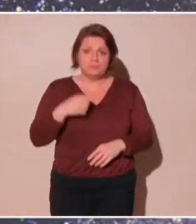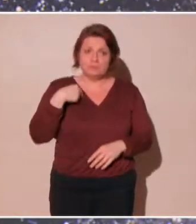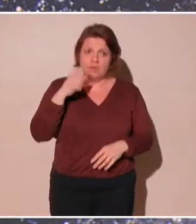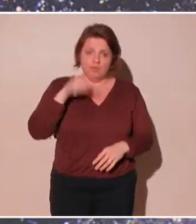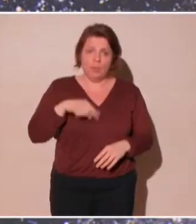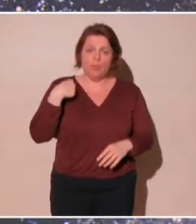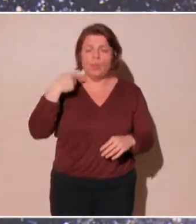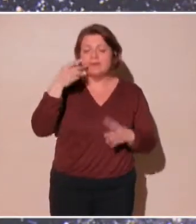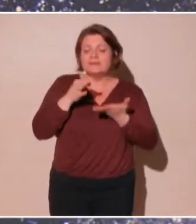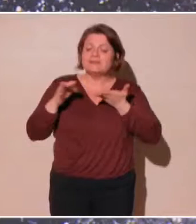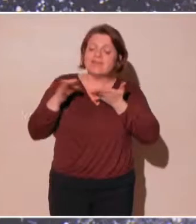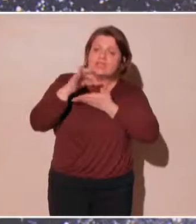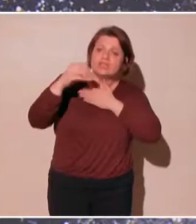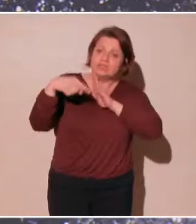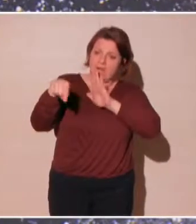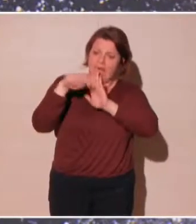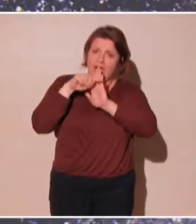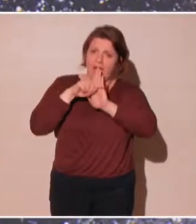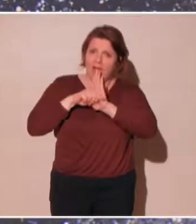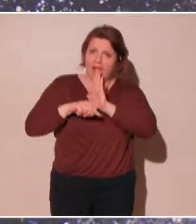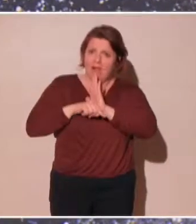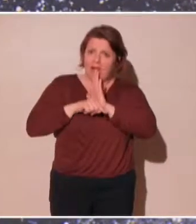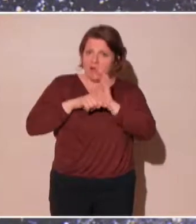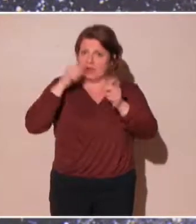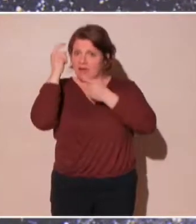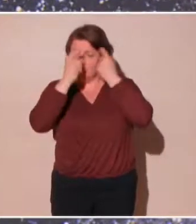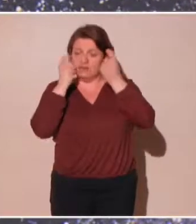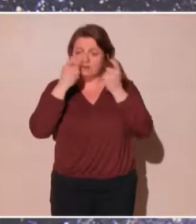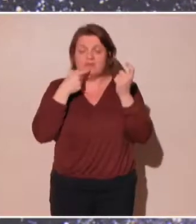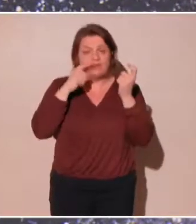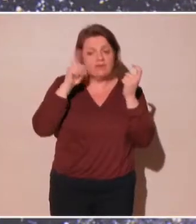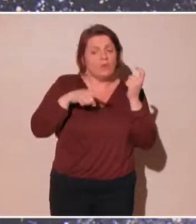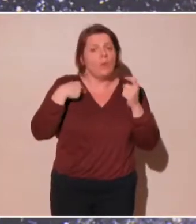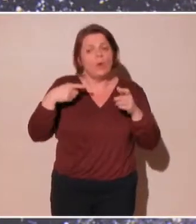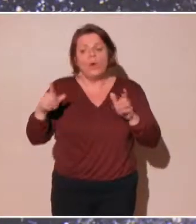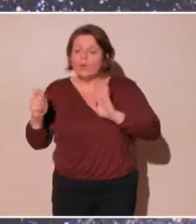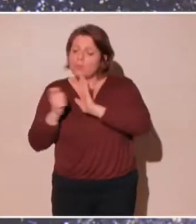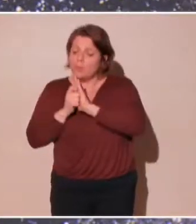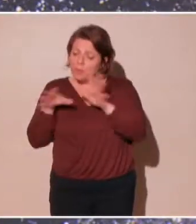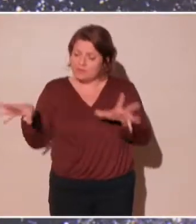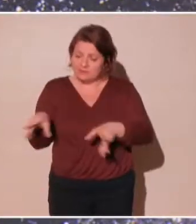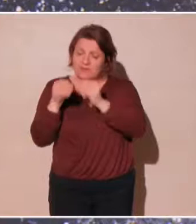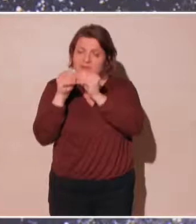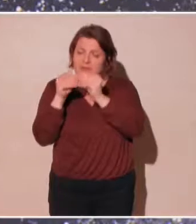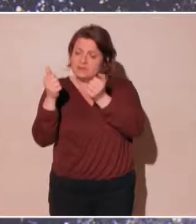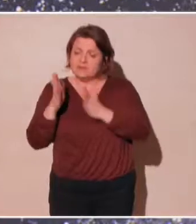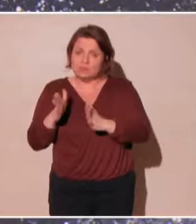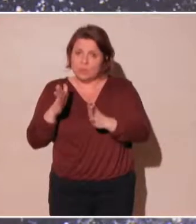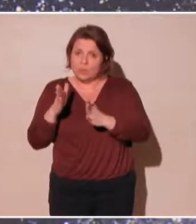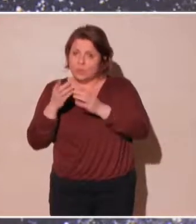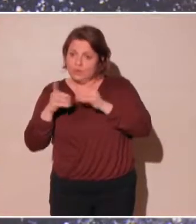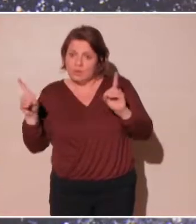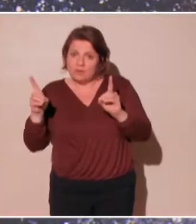its being to be expressed. So this is a moment where there is a